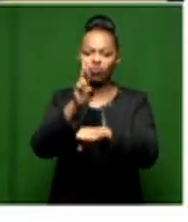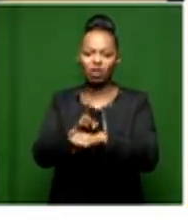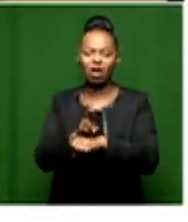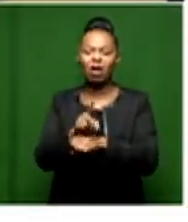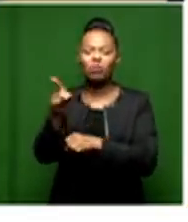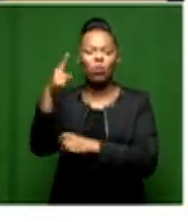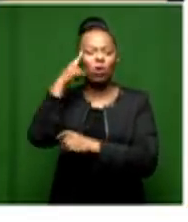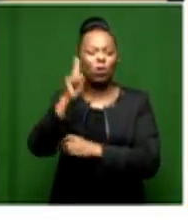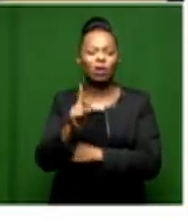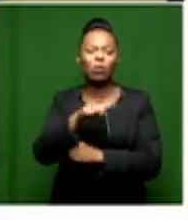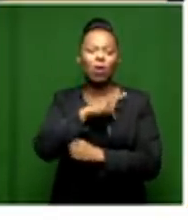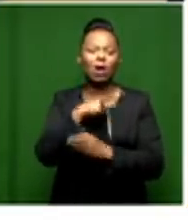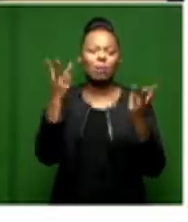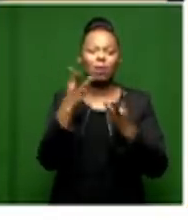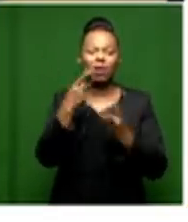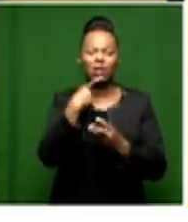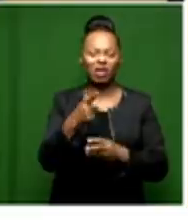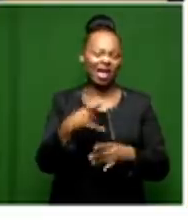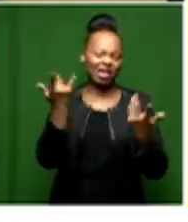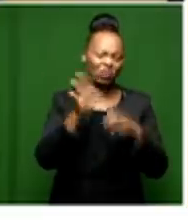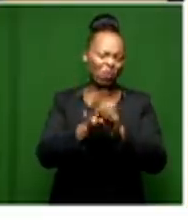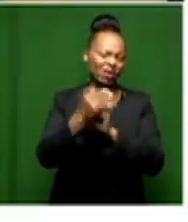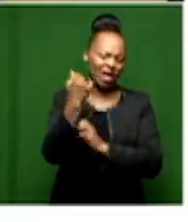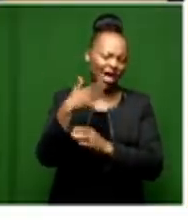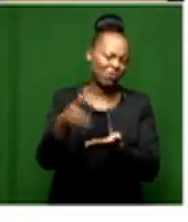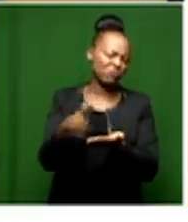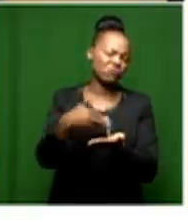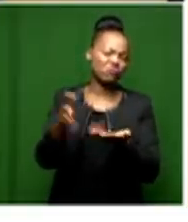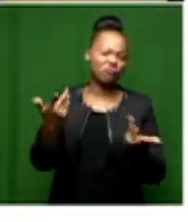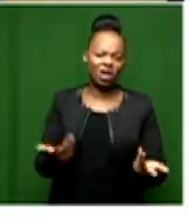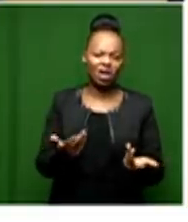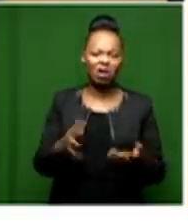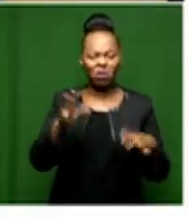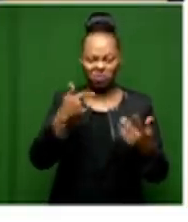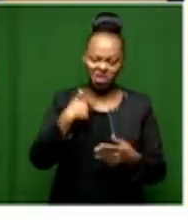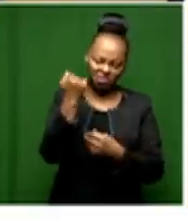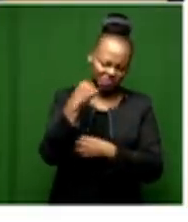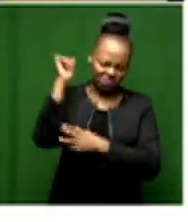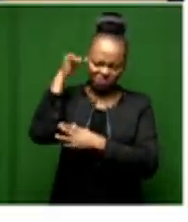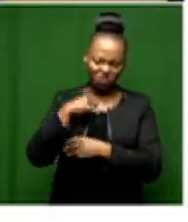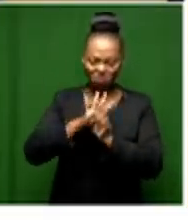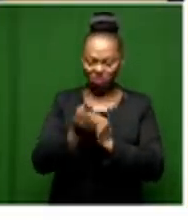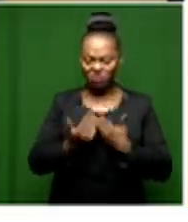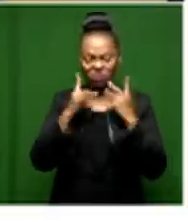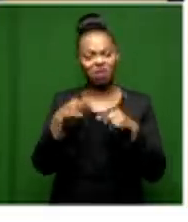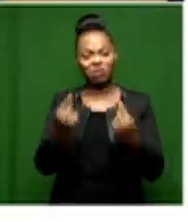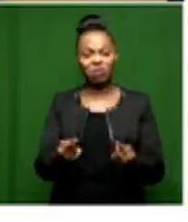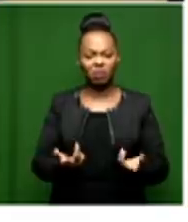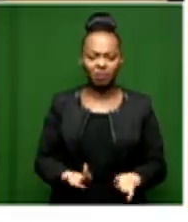are denying the existence of this and actually just disputing what major health organizations are telling us to do?